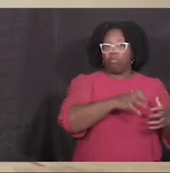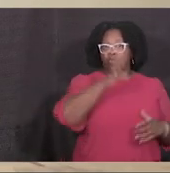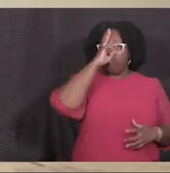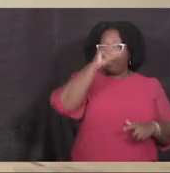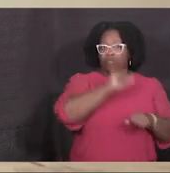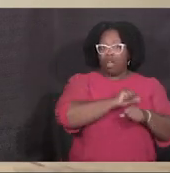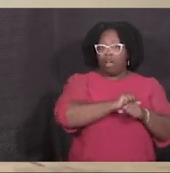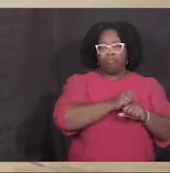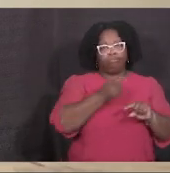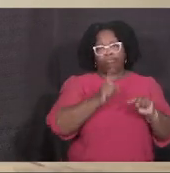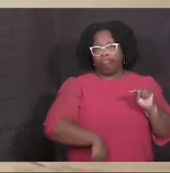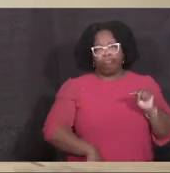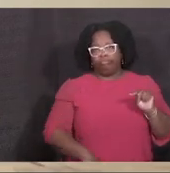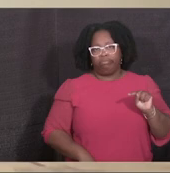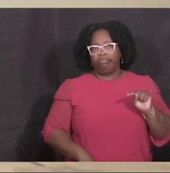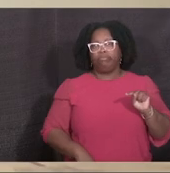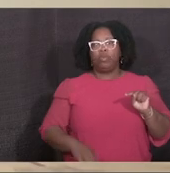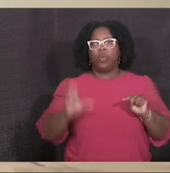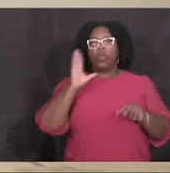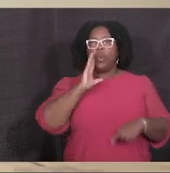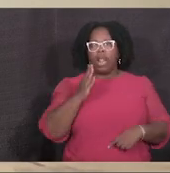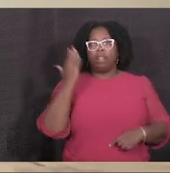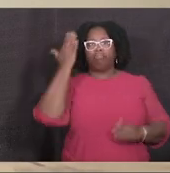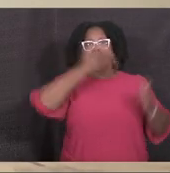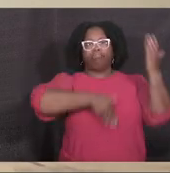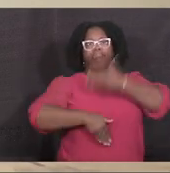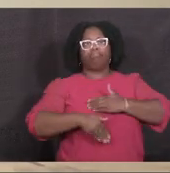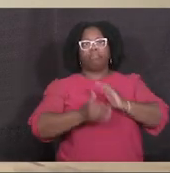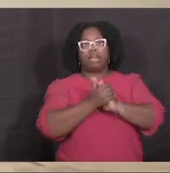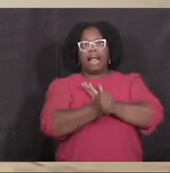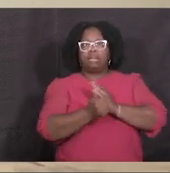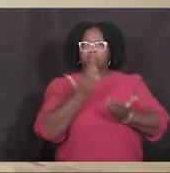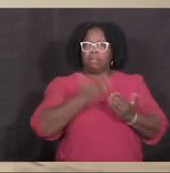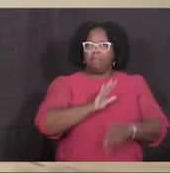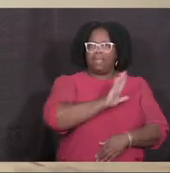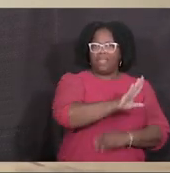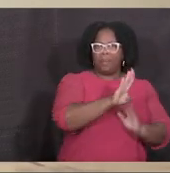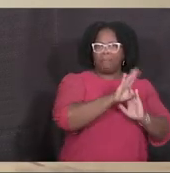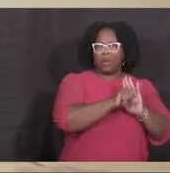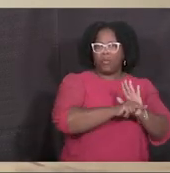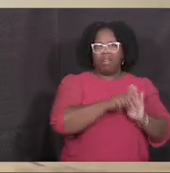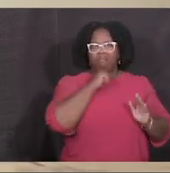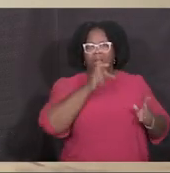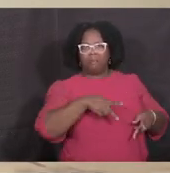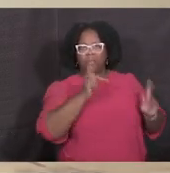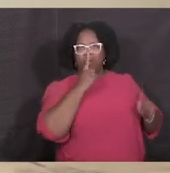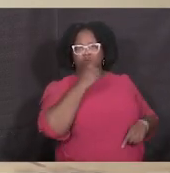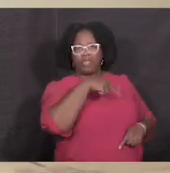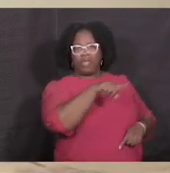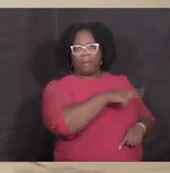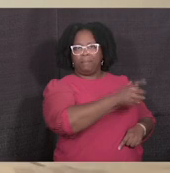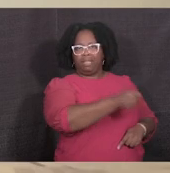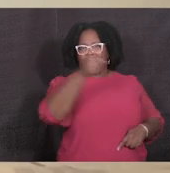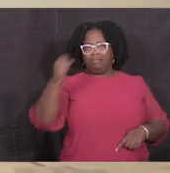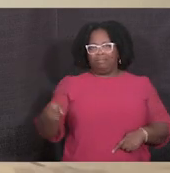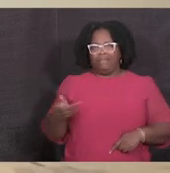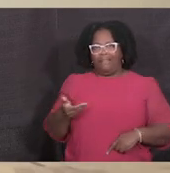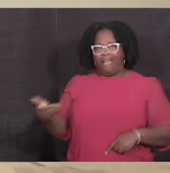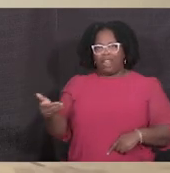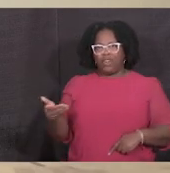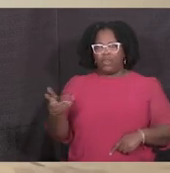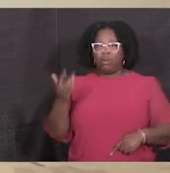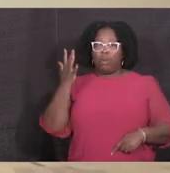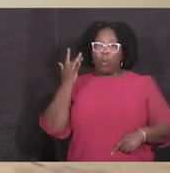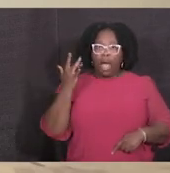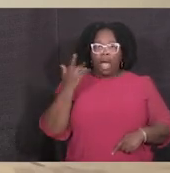You're going to miss out on talent because maybe their background won't allow for them to be able to be hired because they are a returning